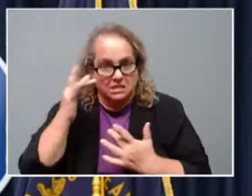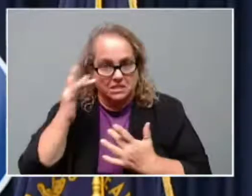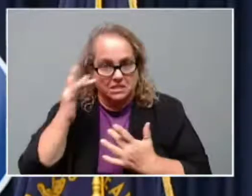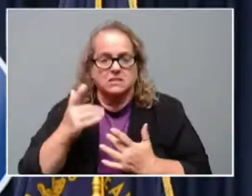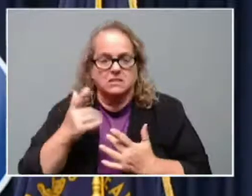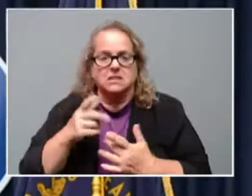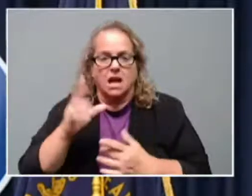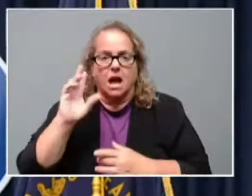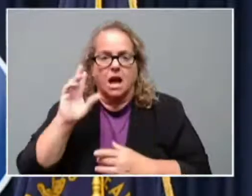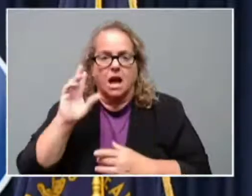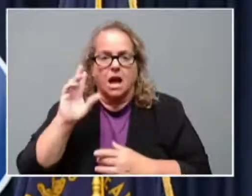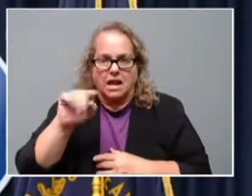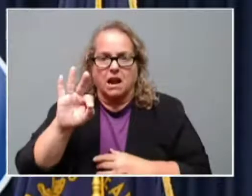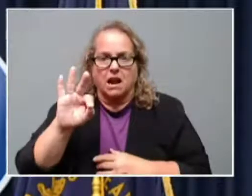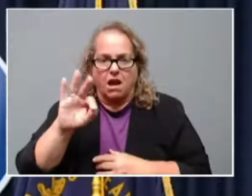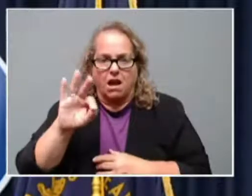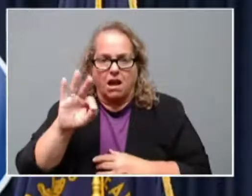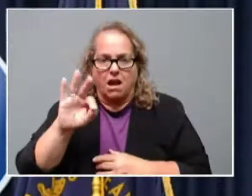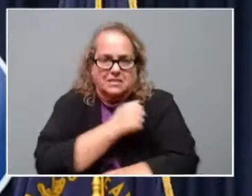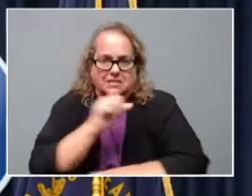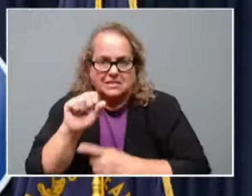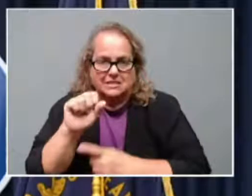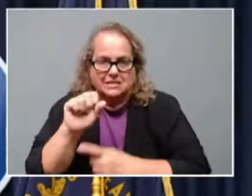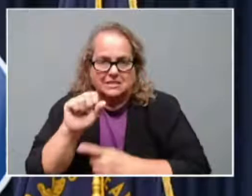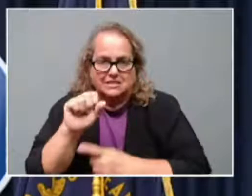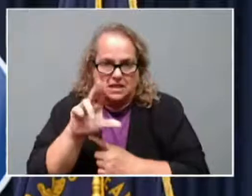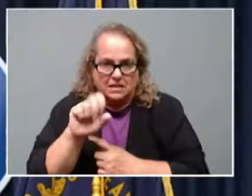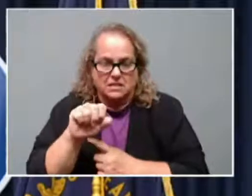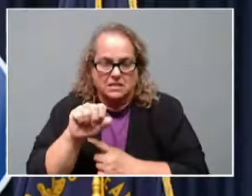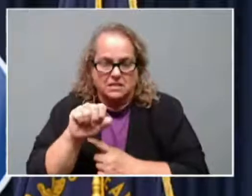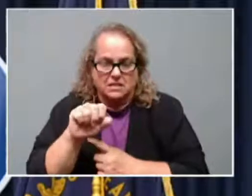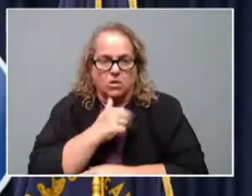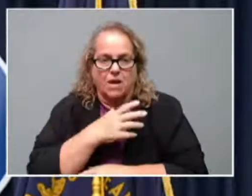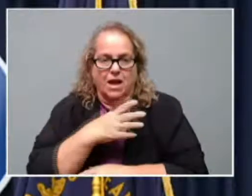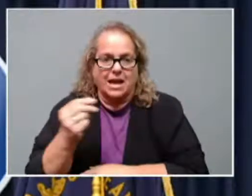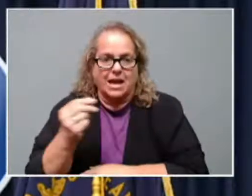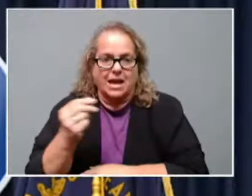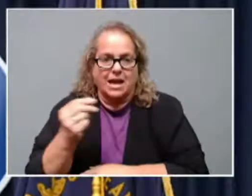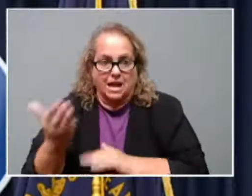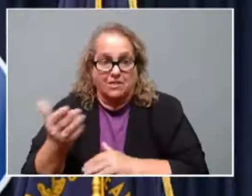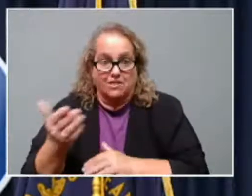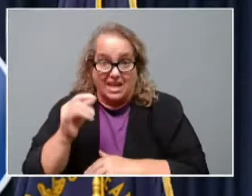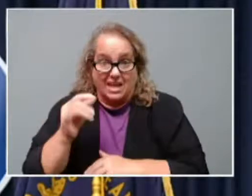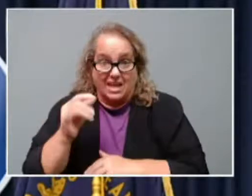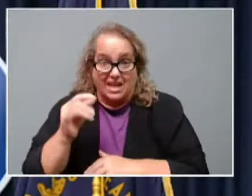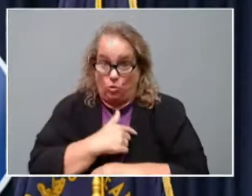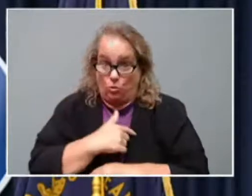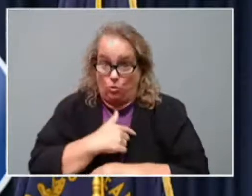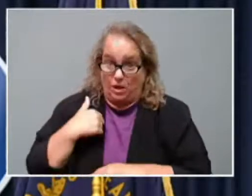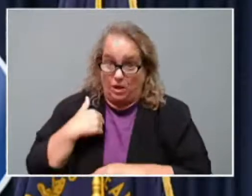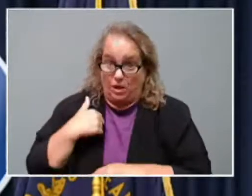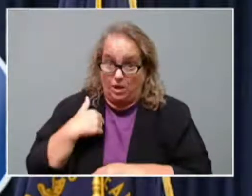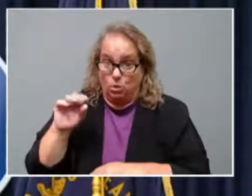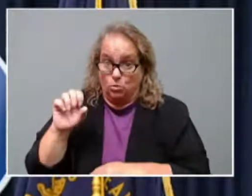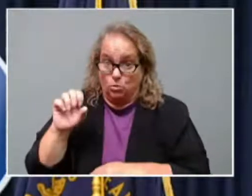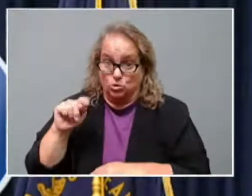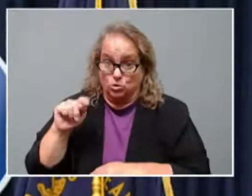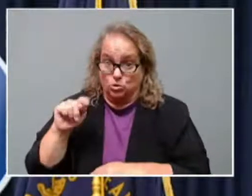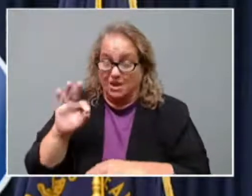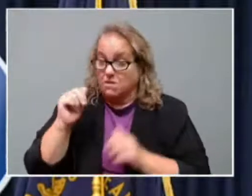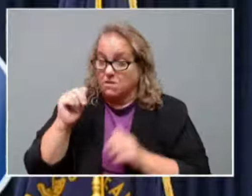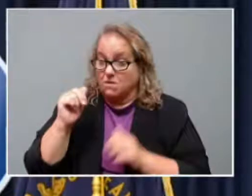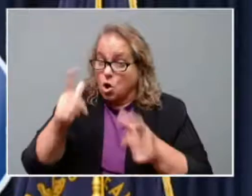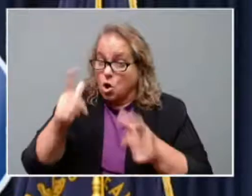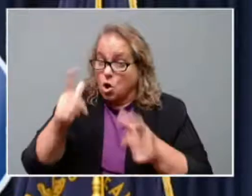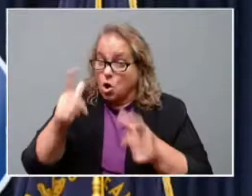of cases, hospitalizations, and deaths. If we boost, if everybody who's gotten a vaccine goes out there and